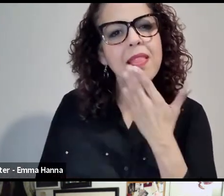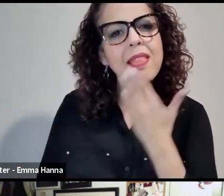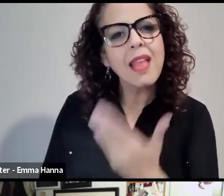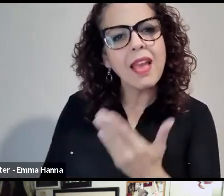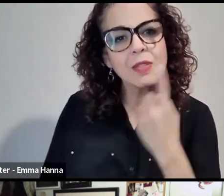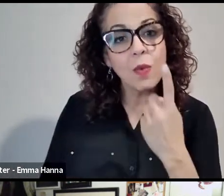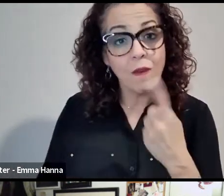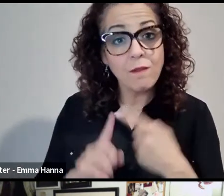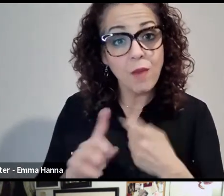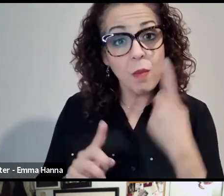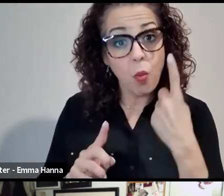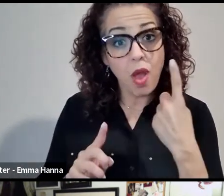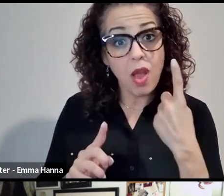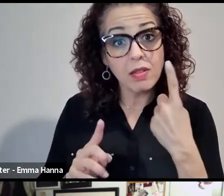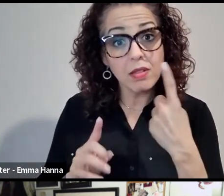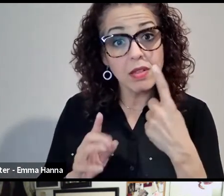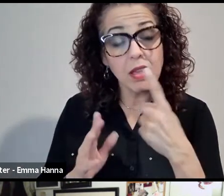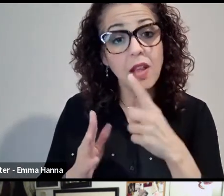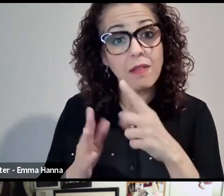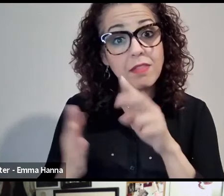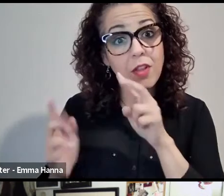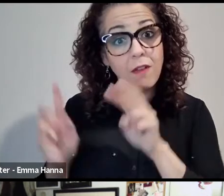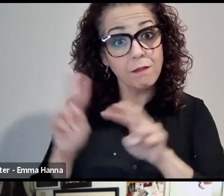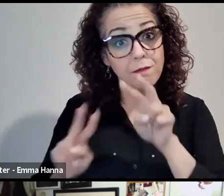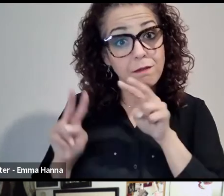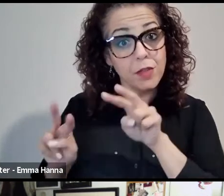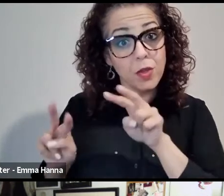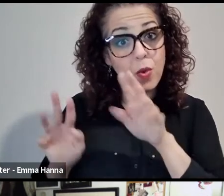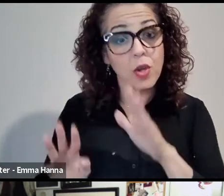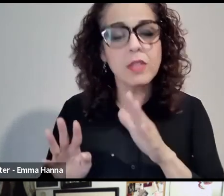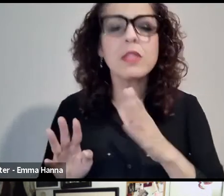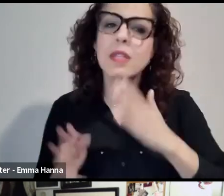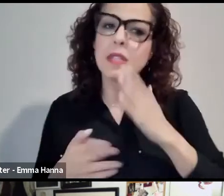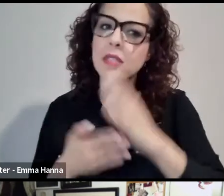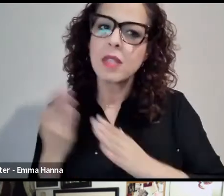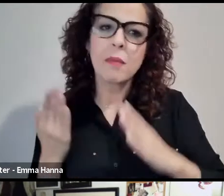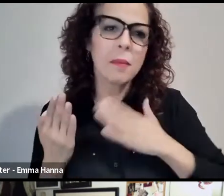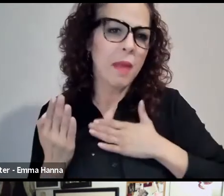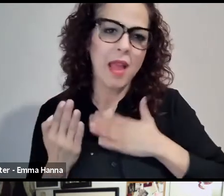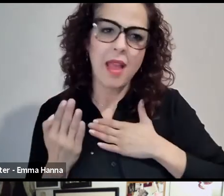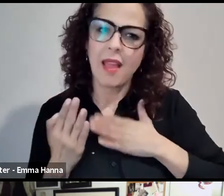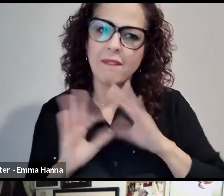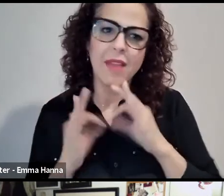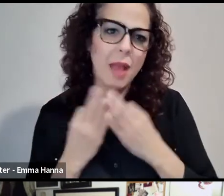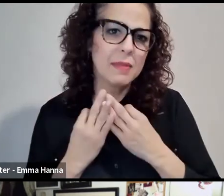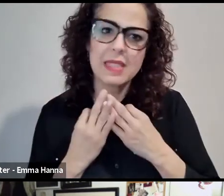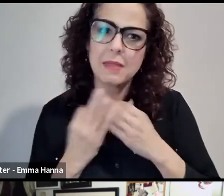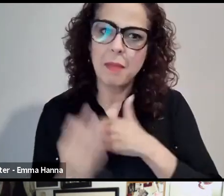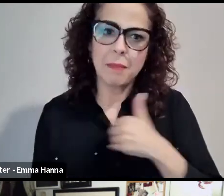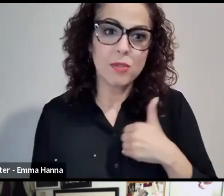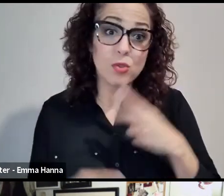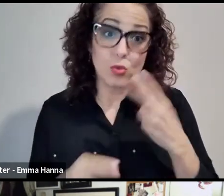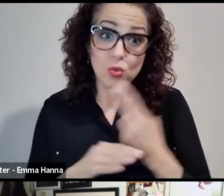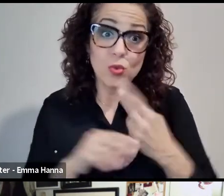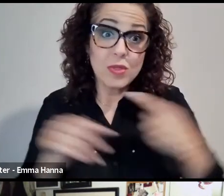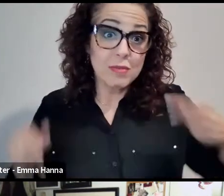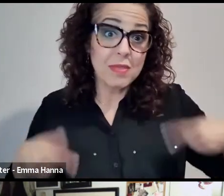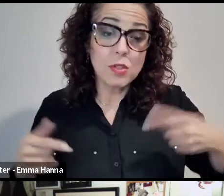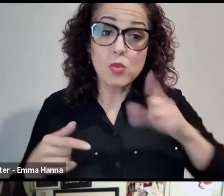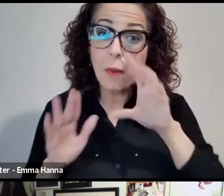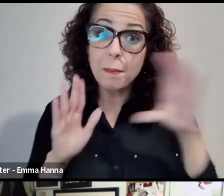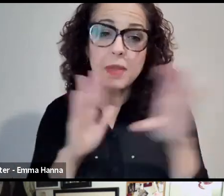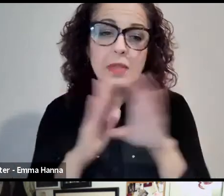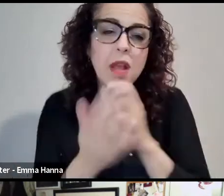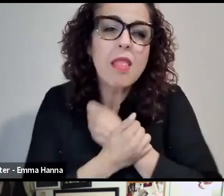the viewers here. Some of my close family members use wheelchairs and your portraits call them immediately to mind. I love too the idea of sitting